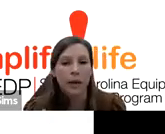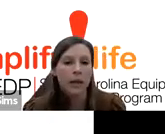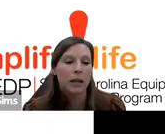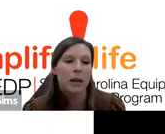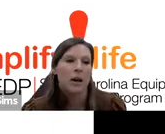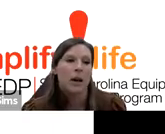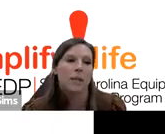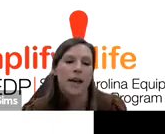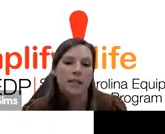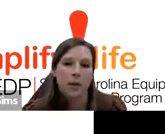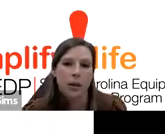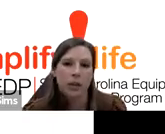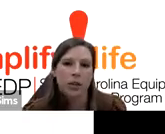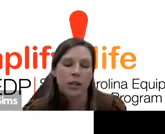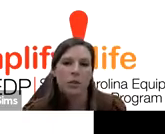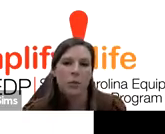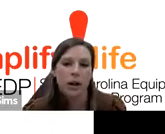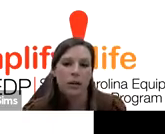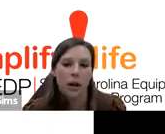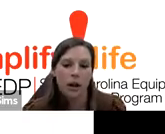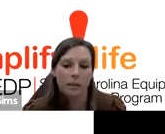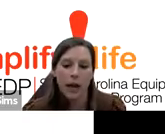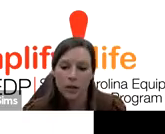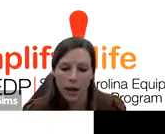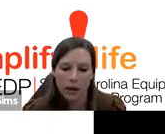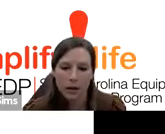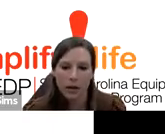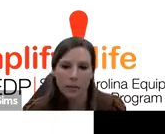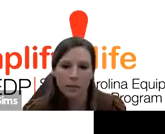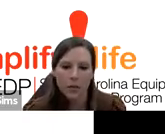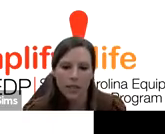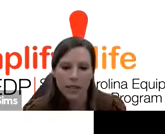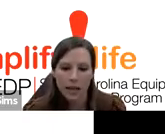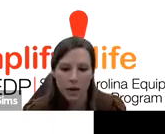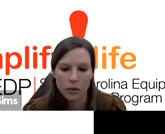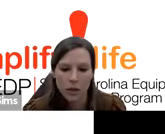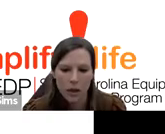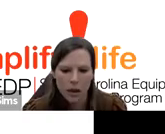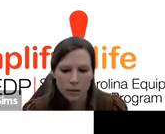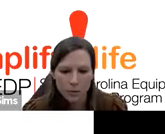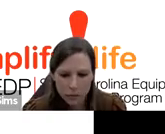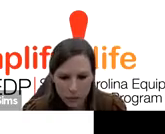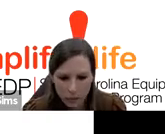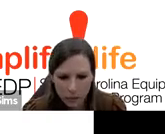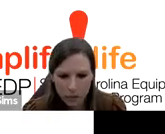of equipment if that's something you're interested as well. I do that. Just a side note.